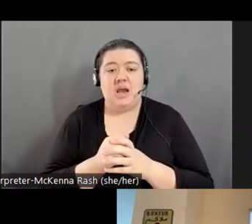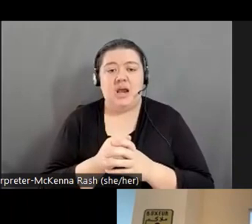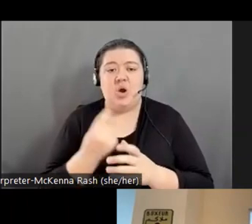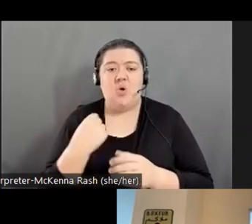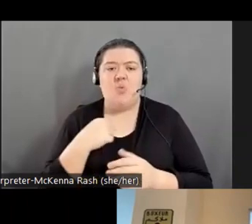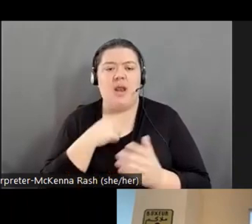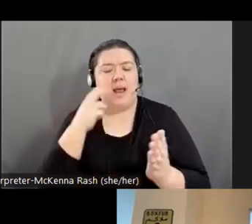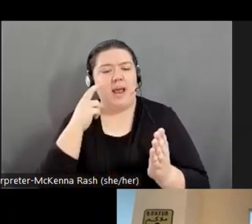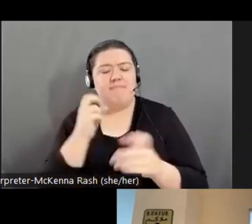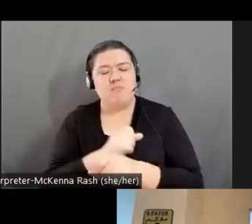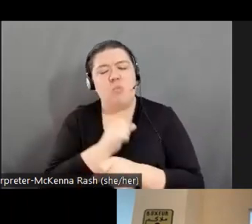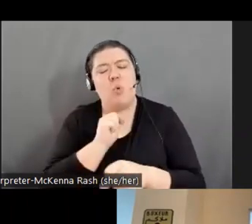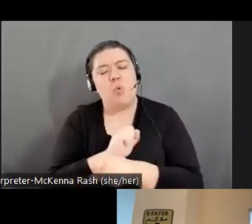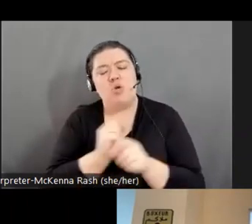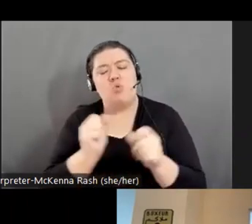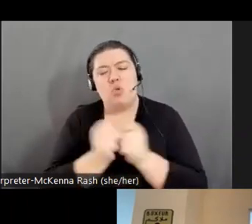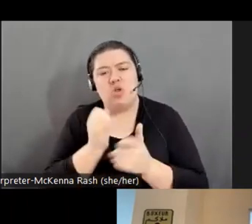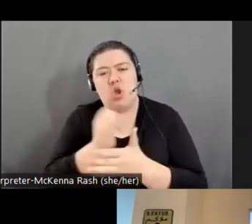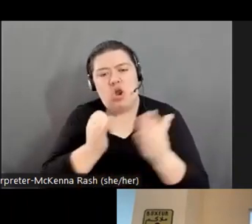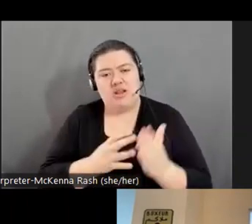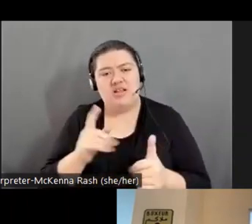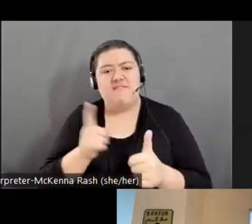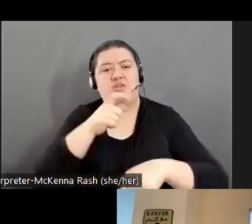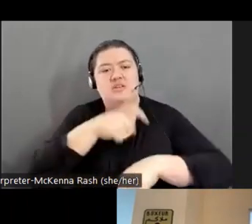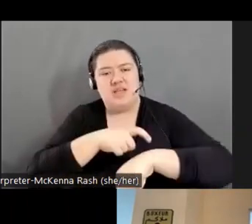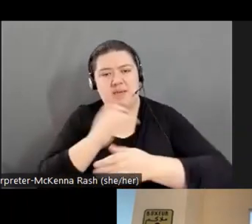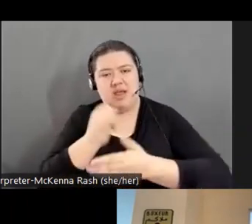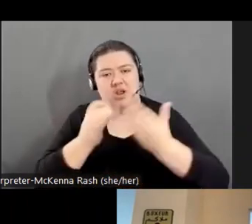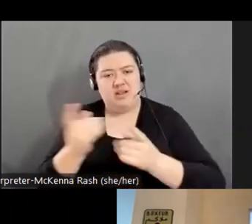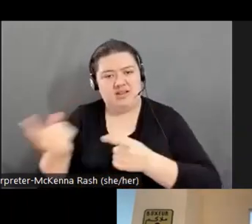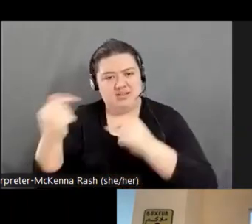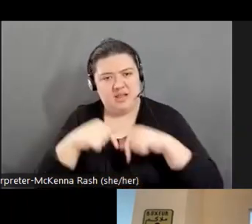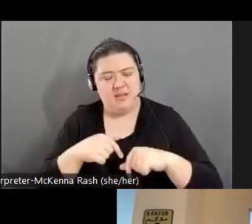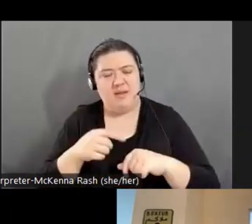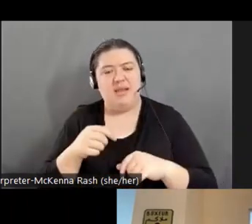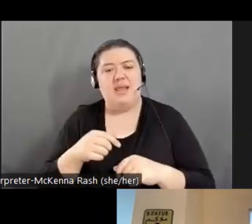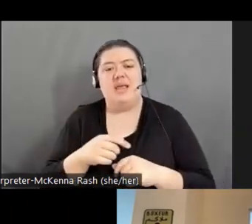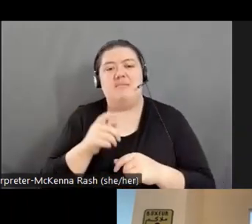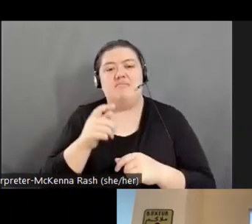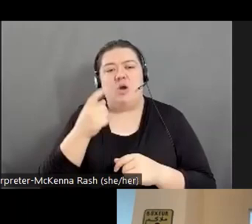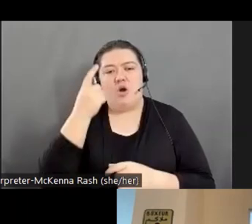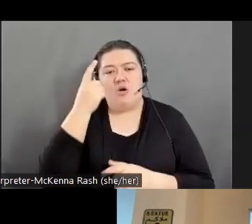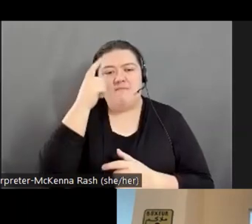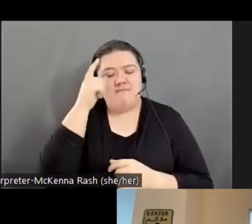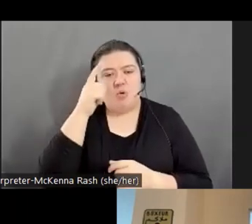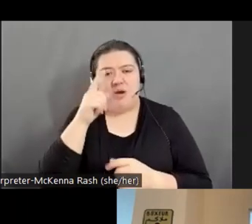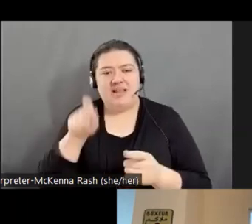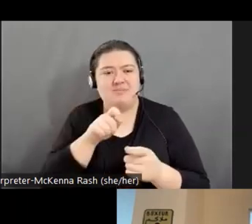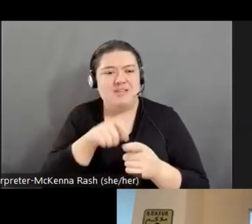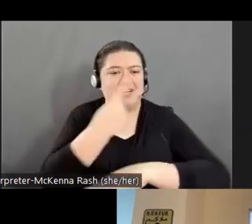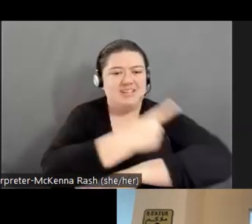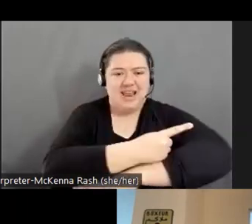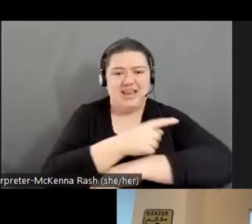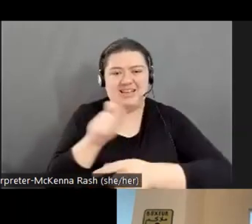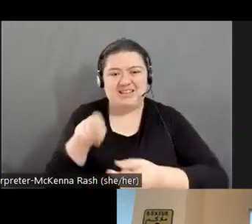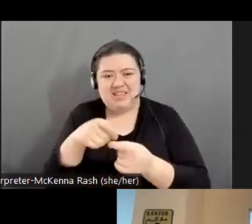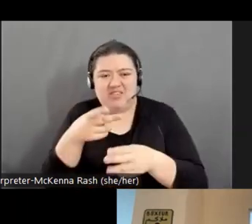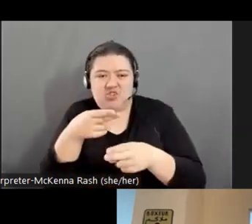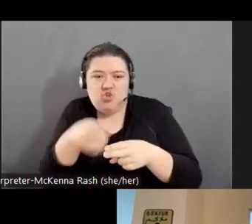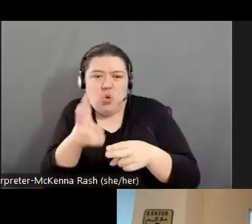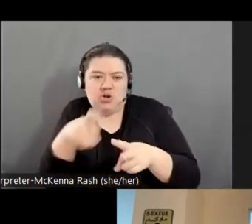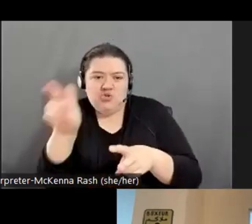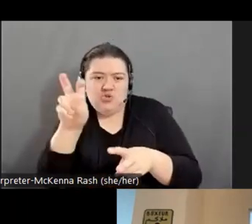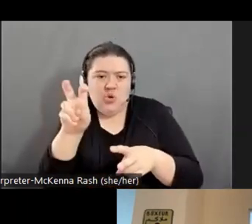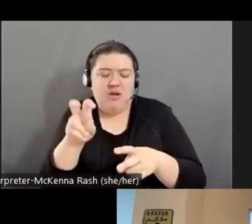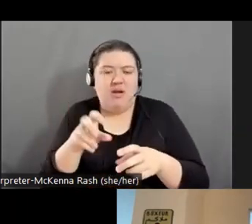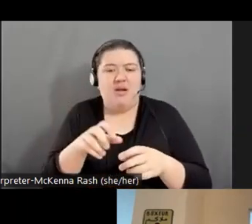when I'm working with artists, oftentimes the first time an artist is coming, they're coming for, you know, a specific date, a specific short tour. It's cycled with an